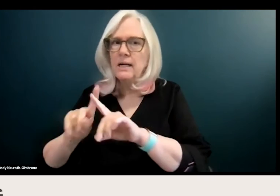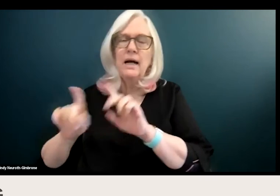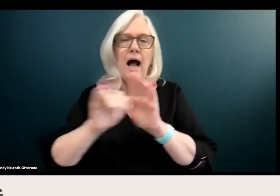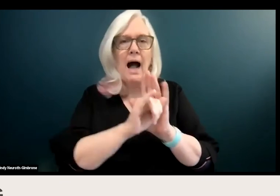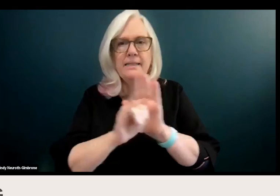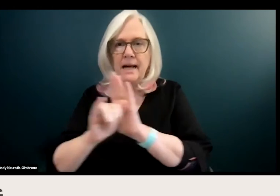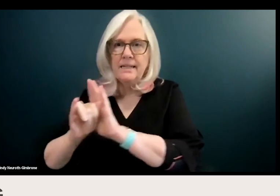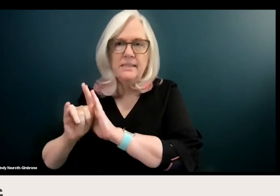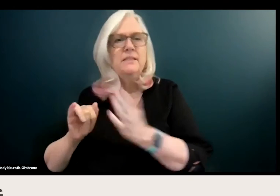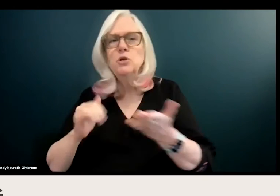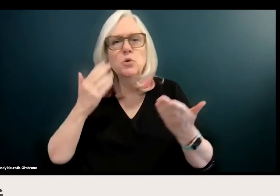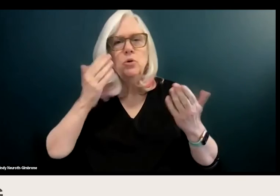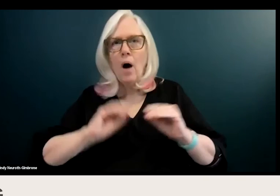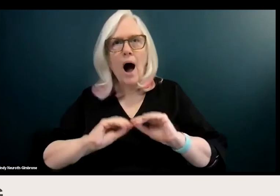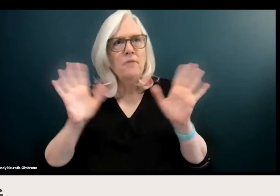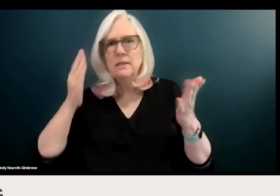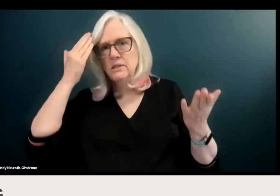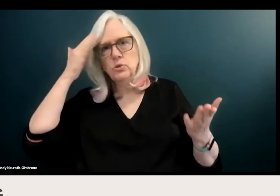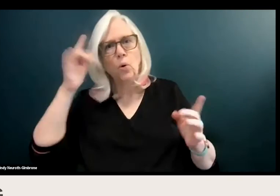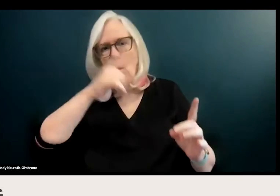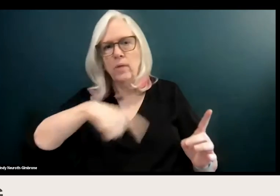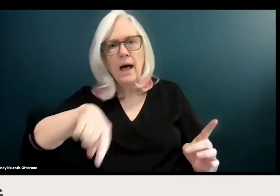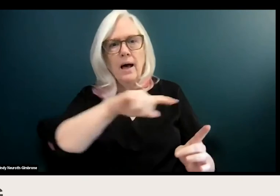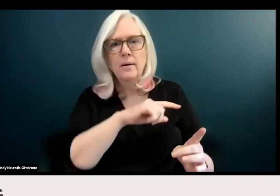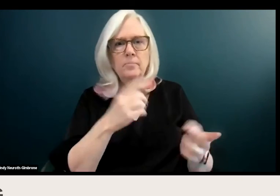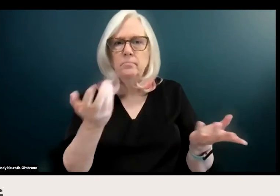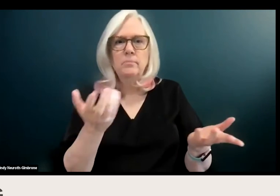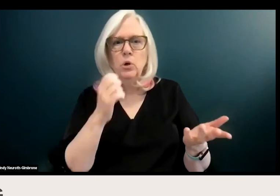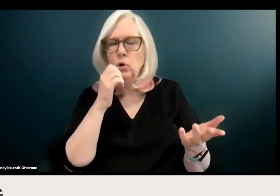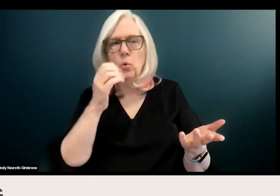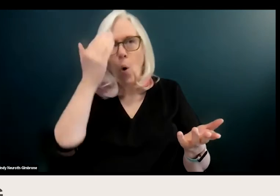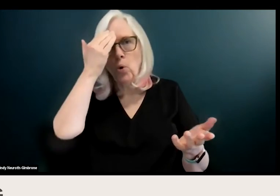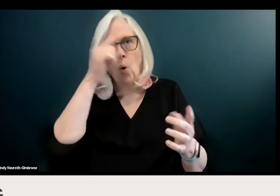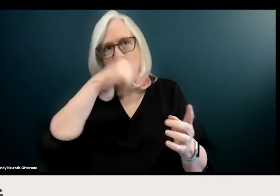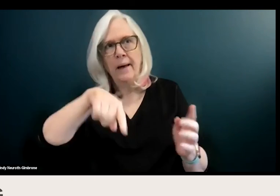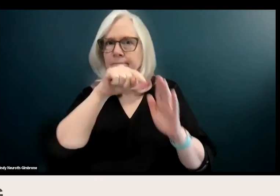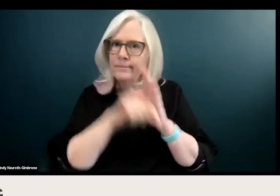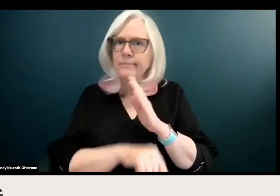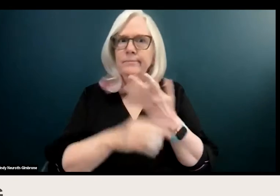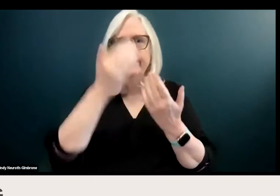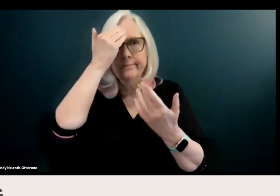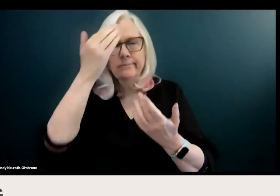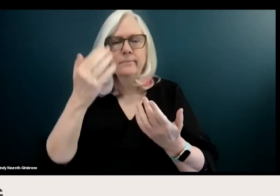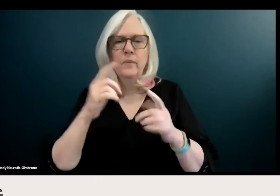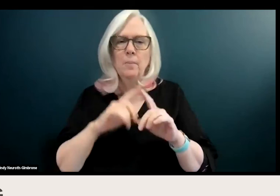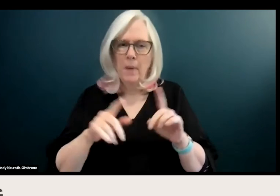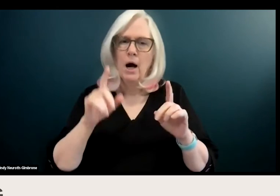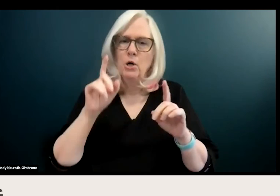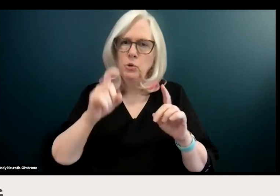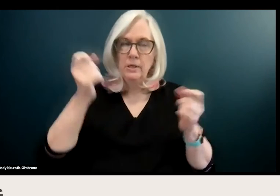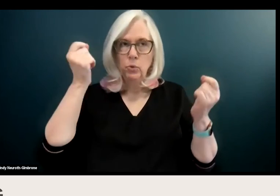know them intimately. You probably shouldn't, but you need to know them enough to understand where they're coming from and what is going to